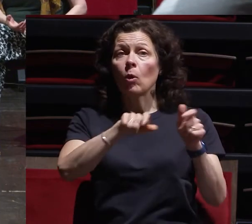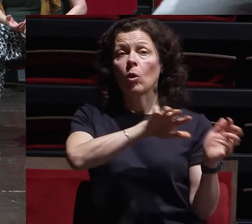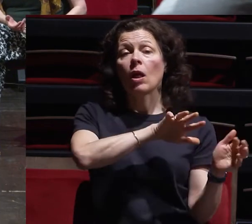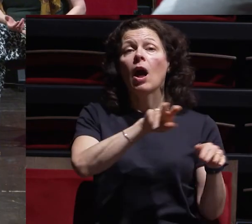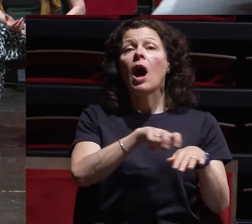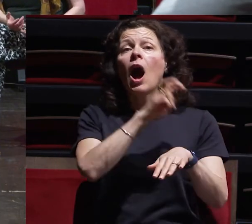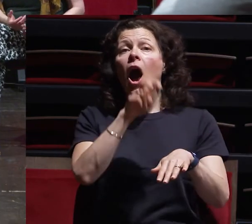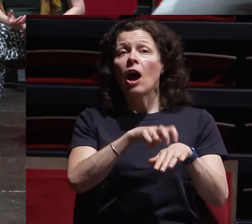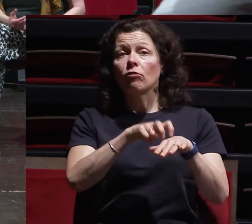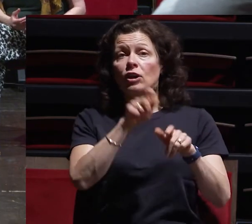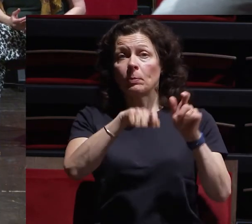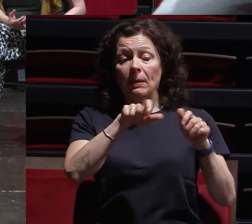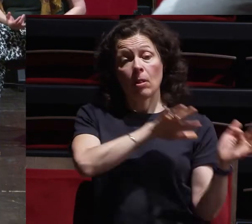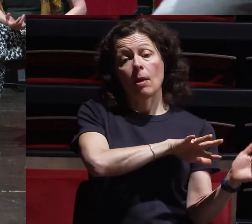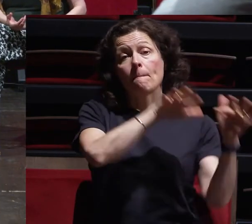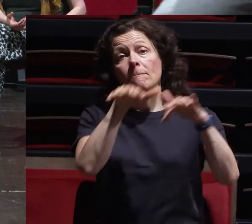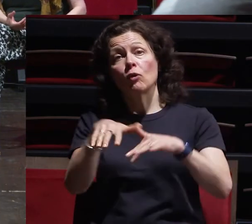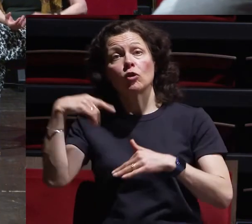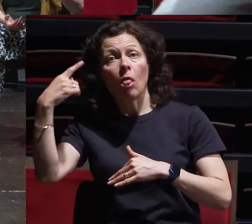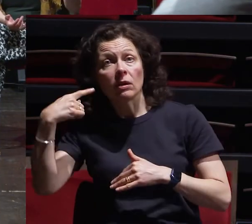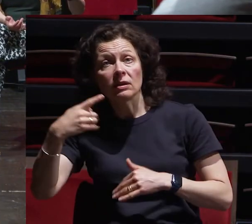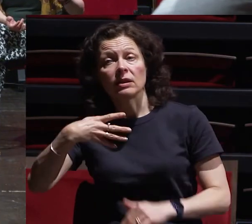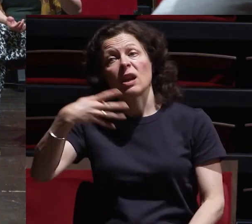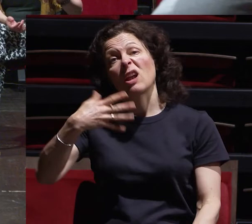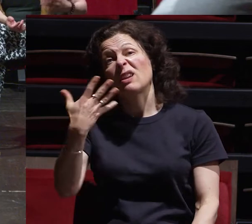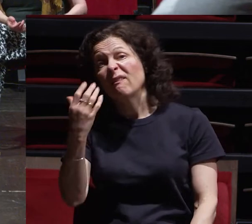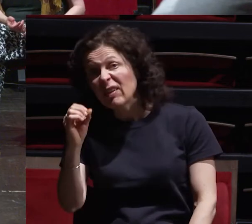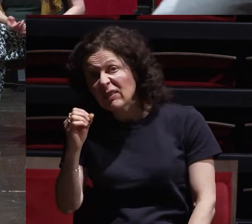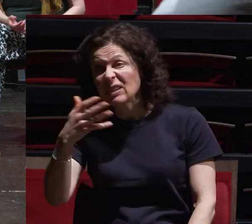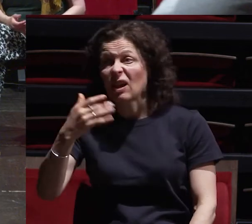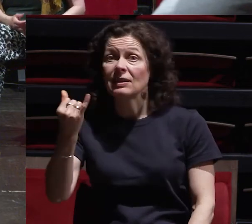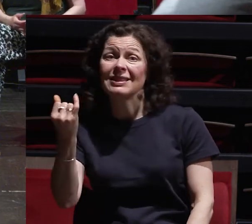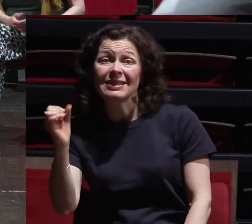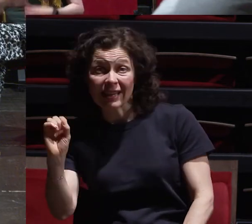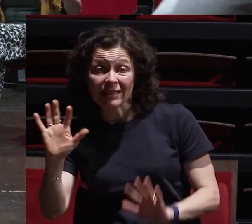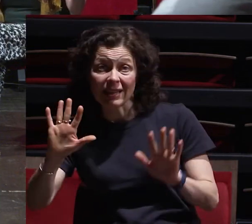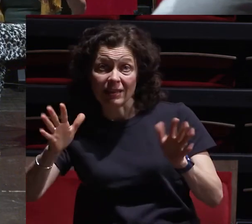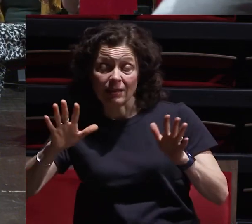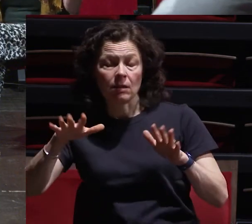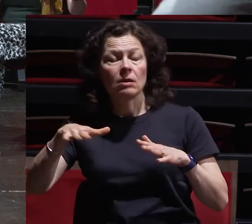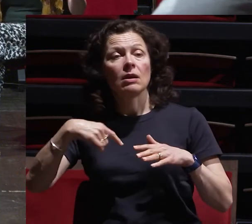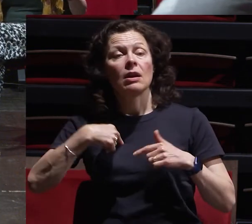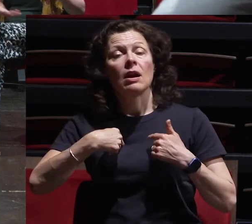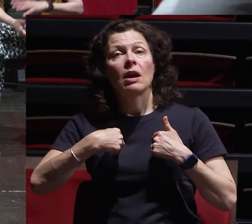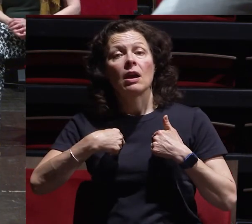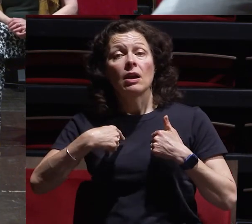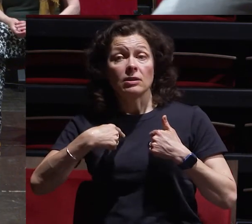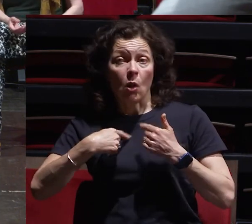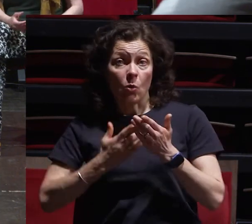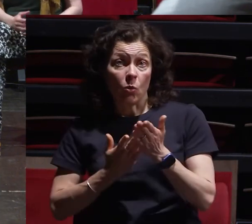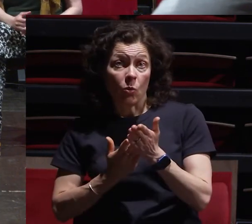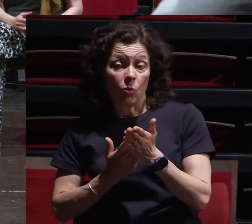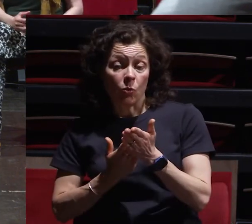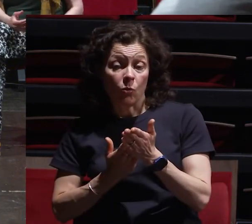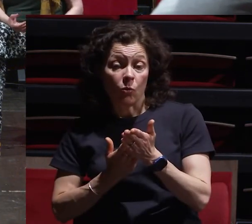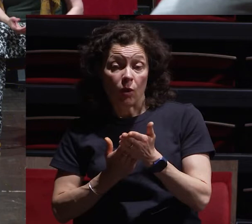the people who immigrated to London, Irish people who came to London in the 50s and the 60s, my mum included, and